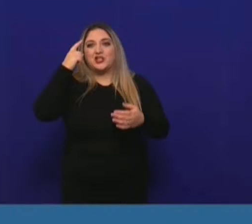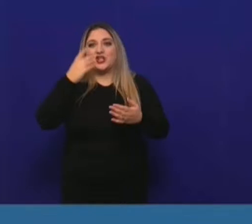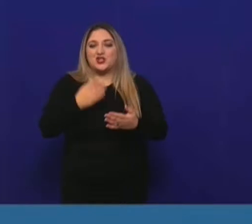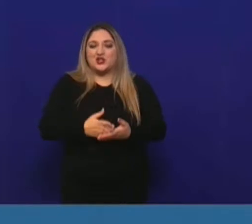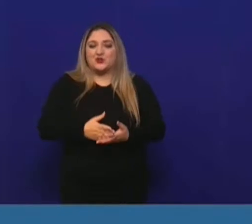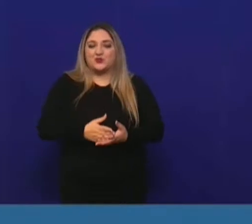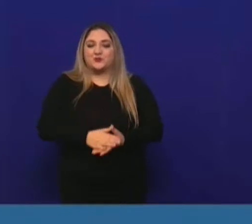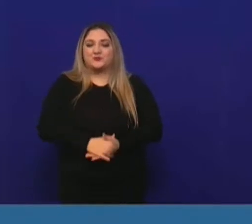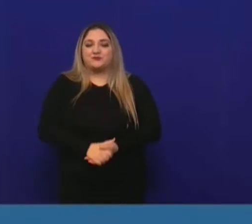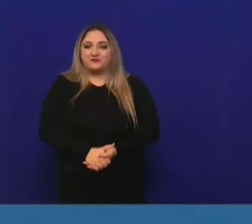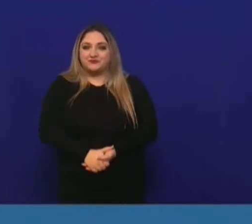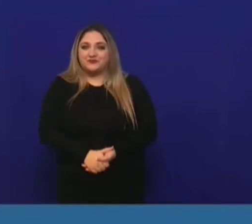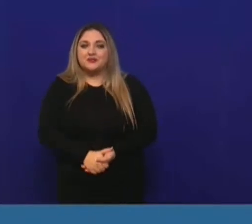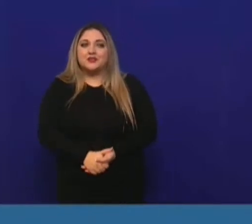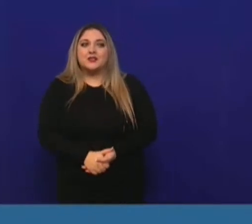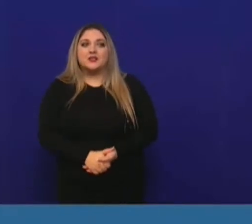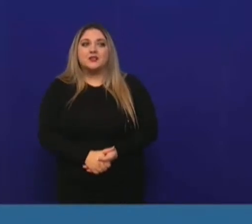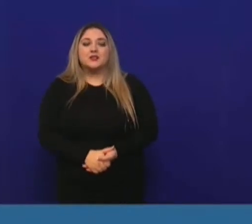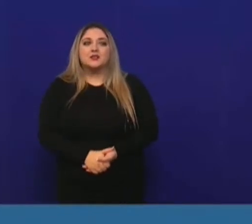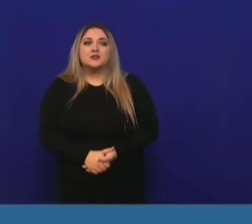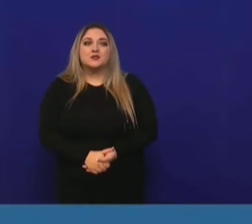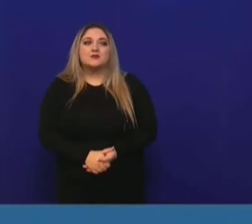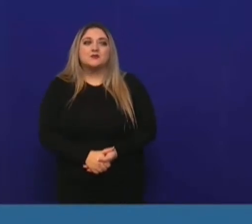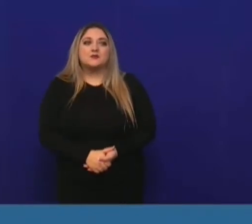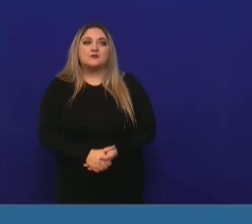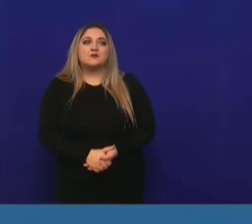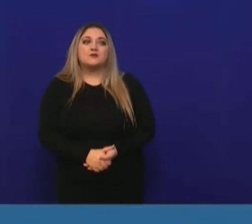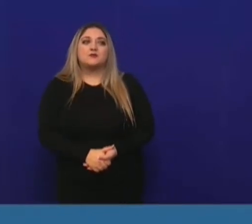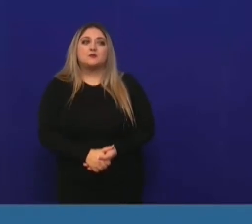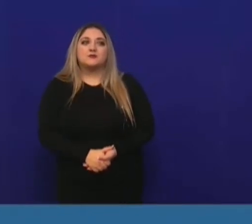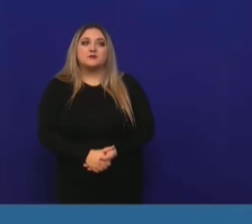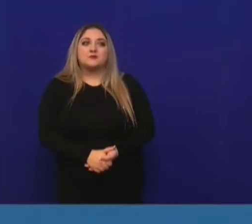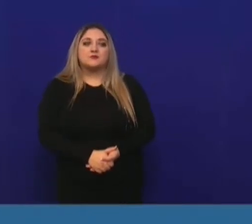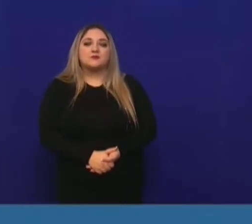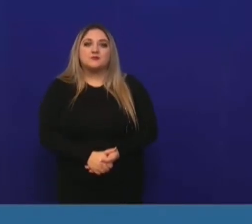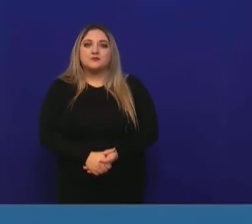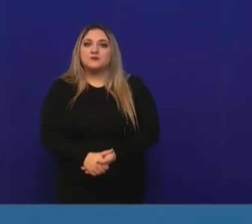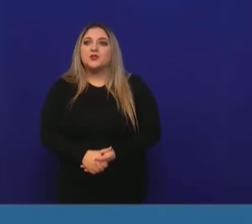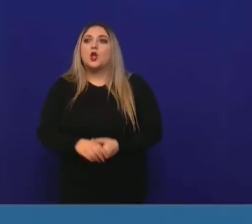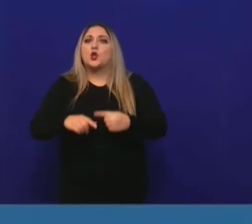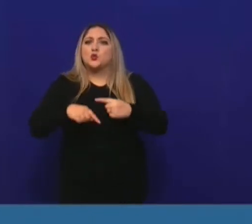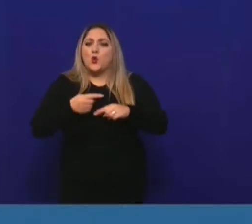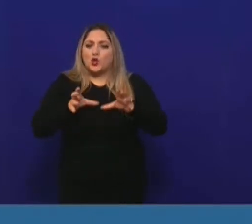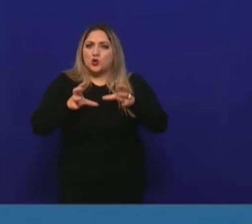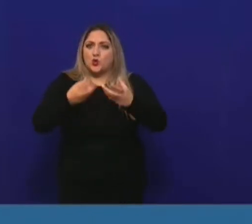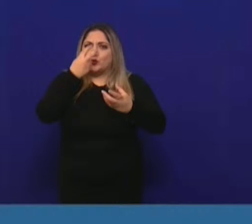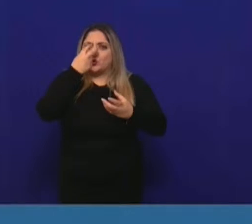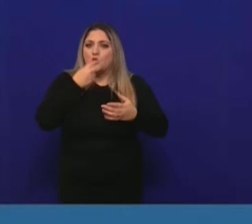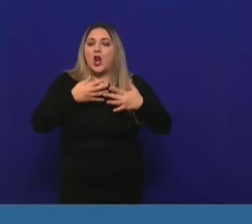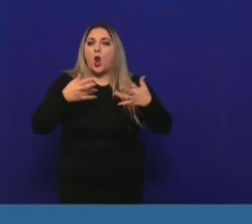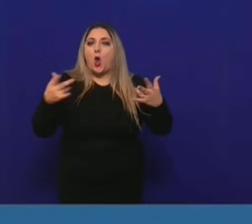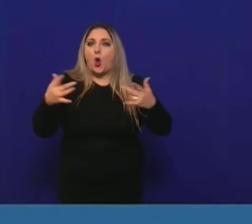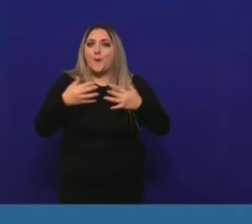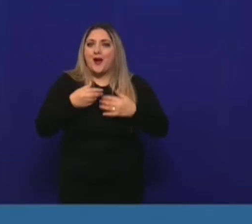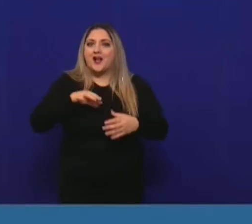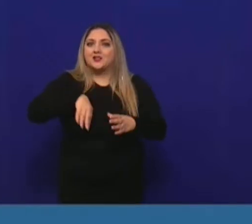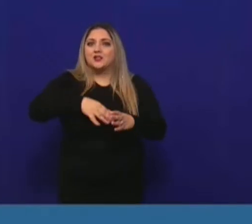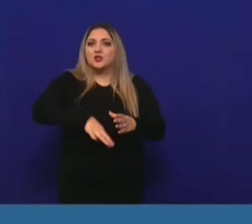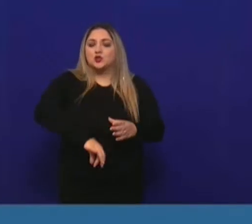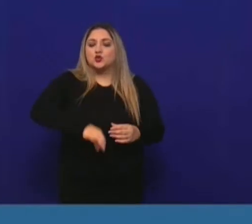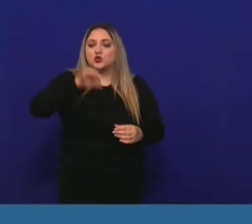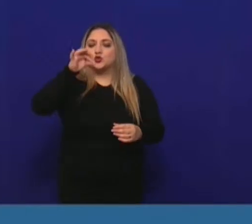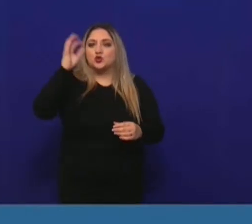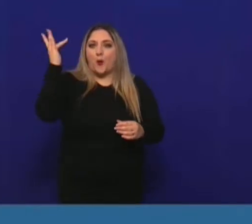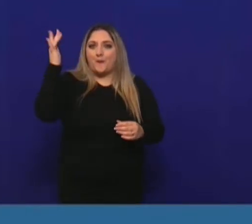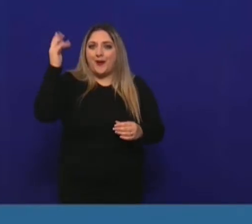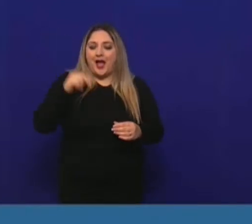tagħna. Fuq ftakru kellna iva każ ta' tombla fejn kellna 8 persuni, kienu